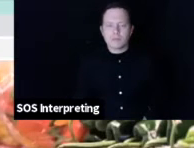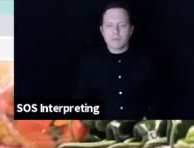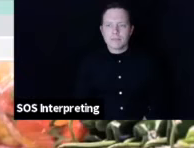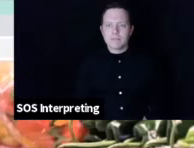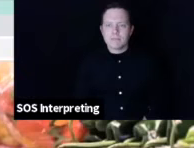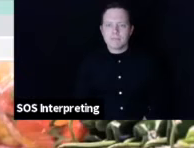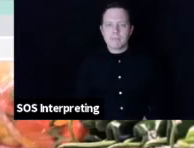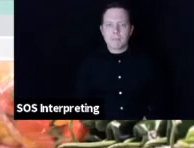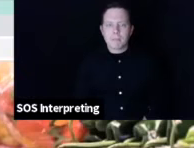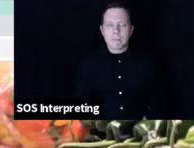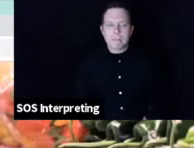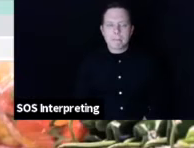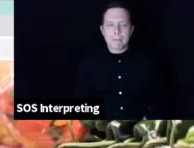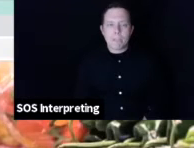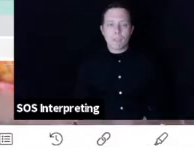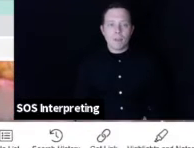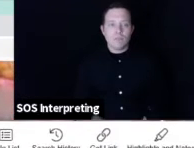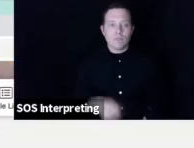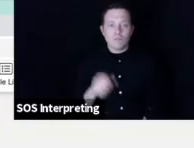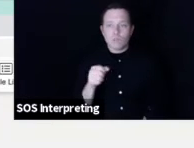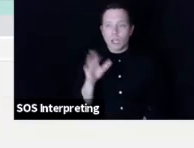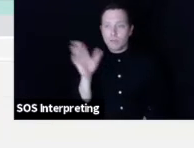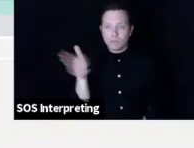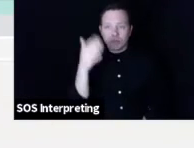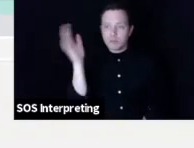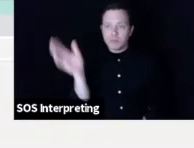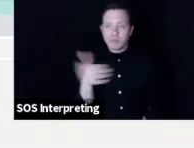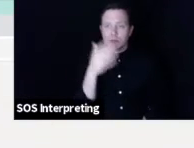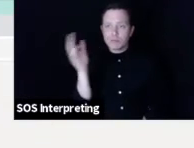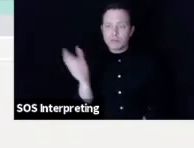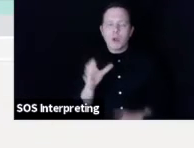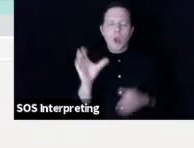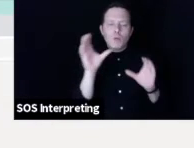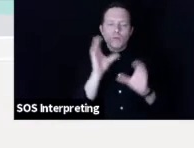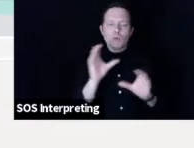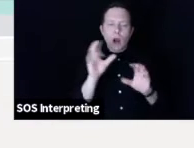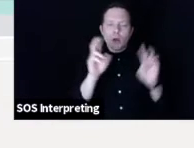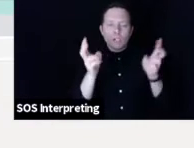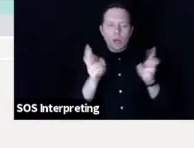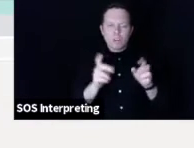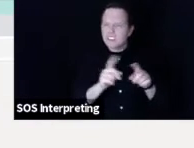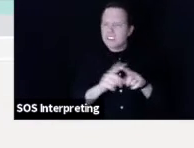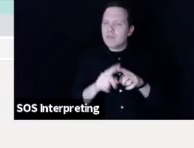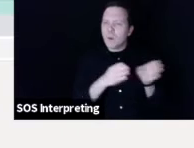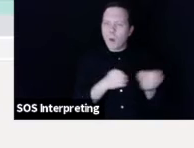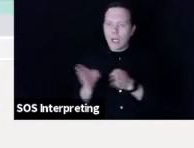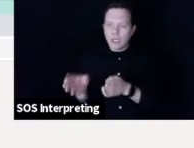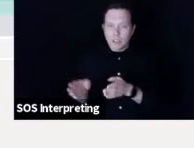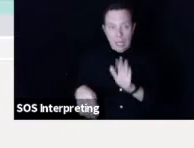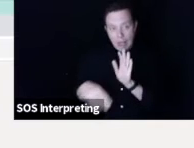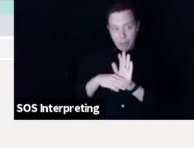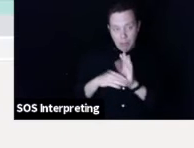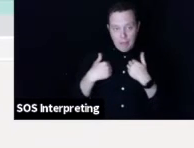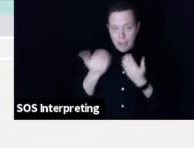You can also browse topics in a few different ways. Down here at the bottom, they have some